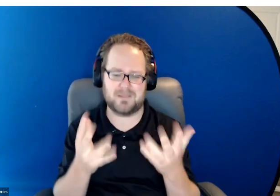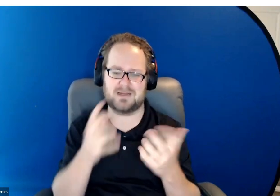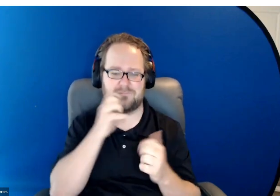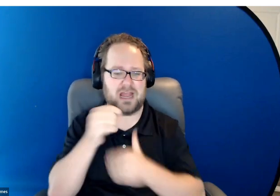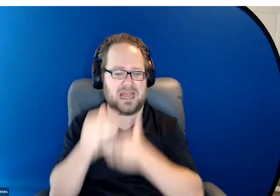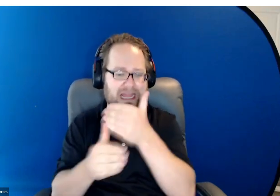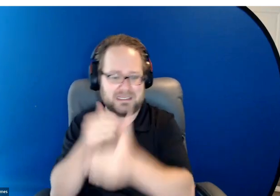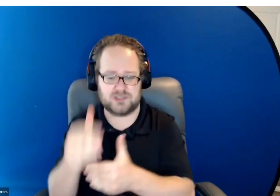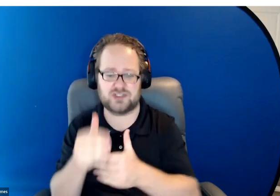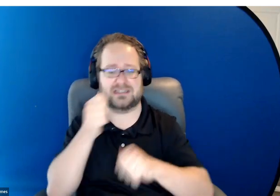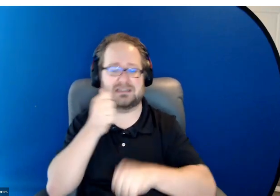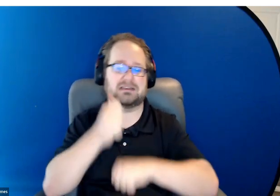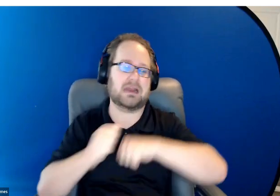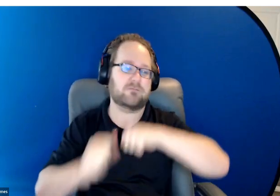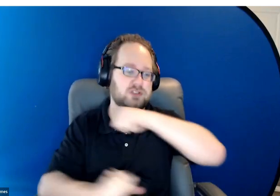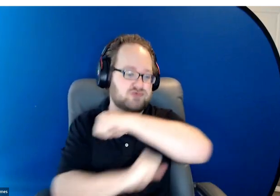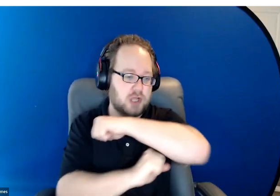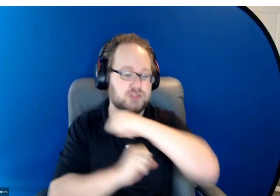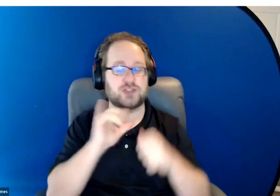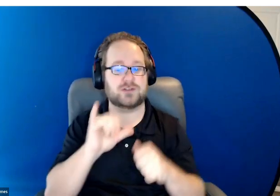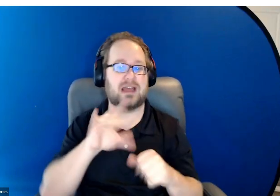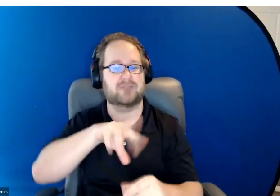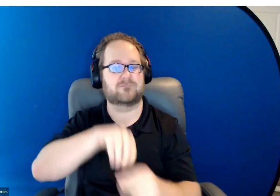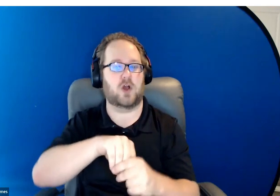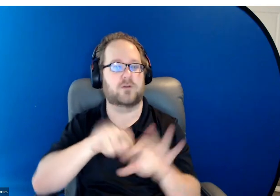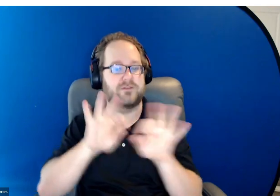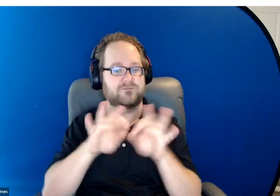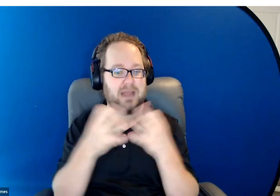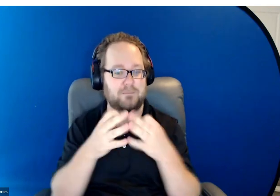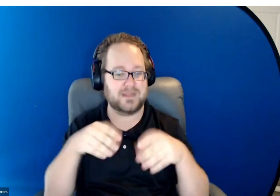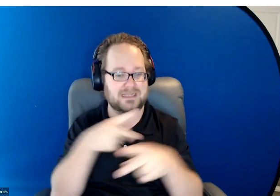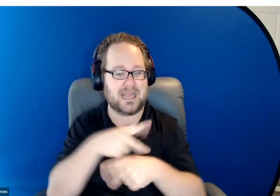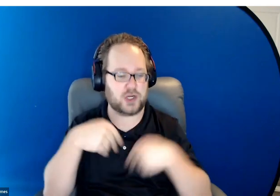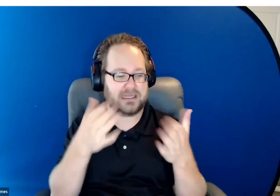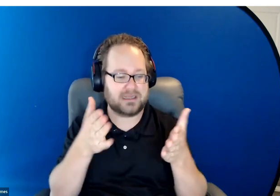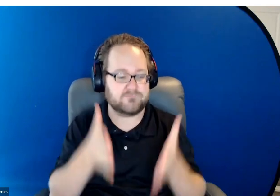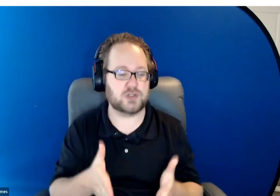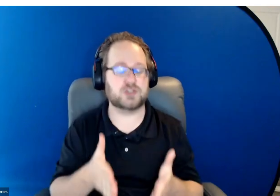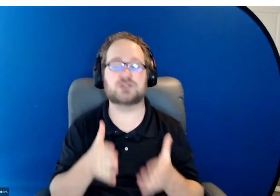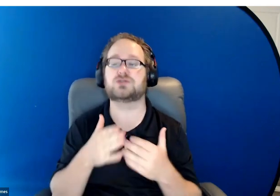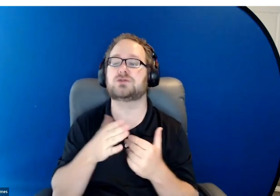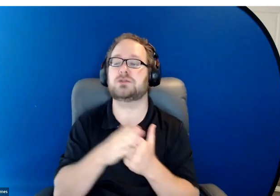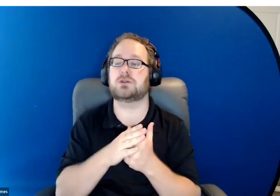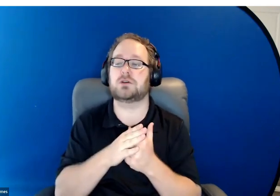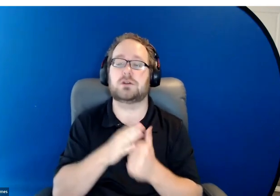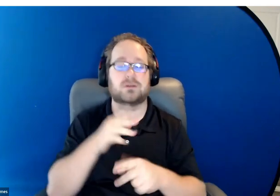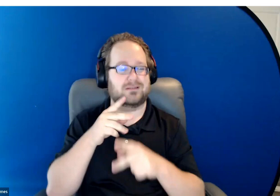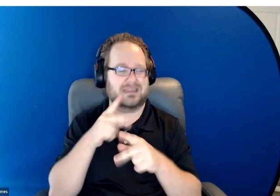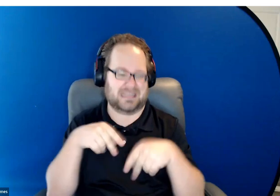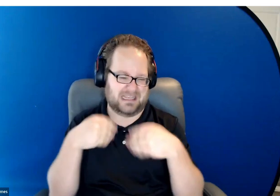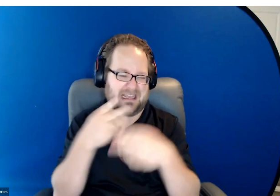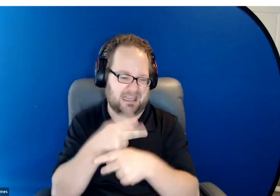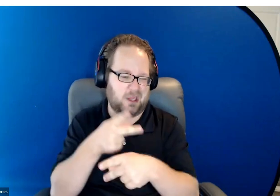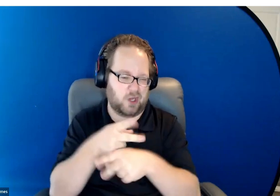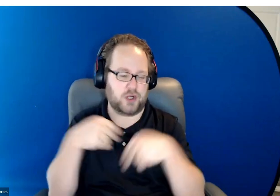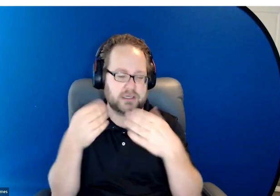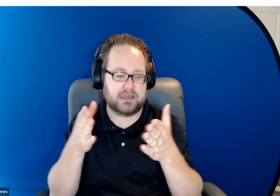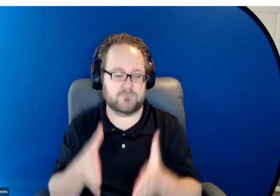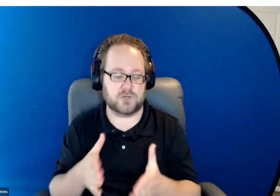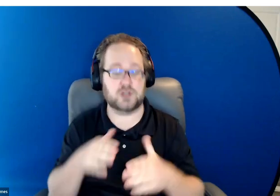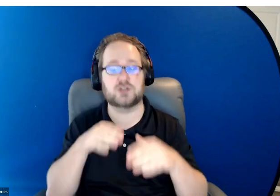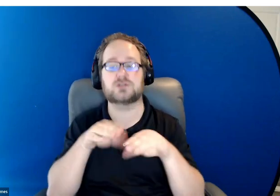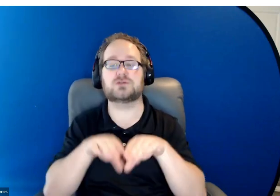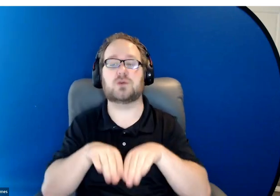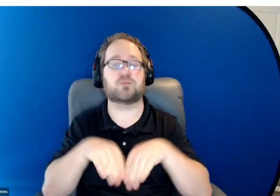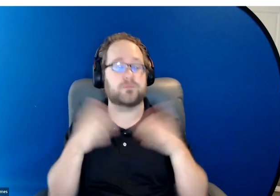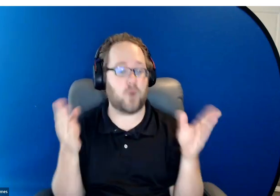infrastructure that's made up both of family caregivers and direct care workers, to work to expand access to home and community-based